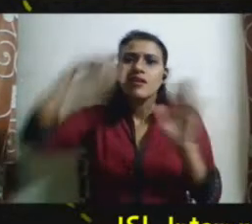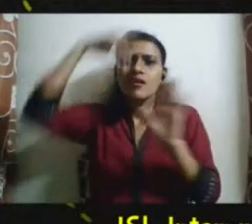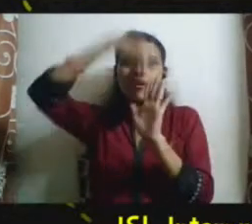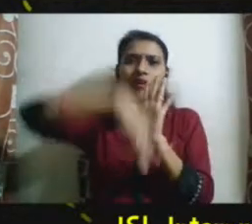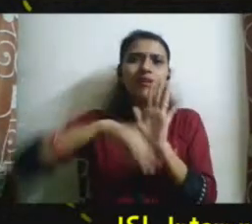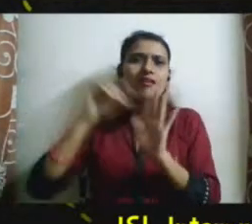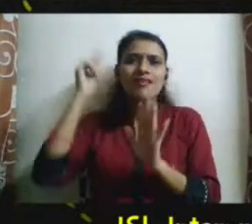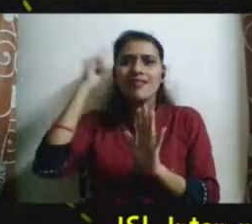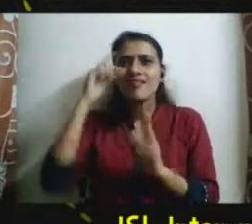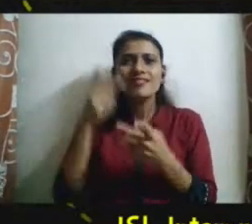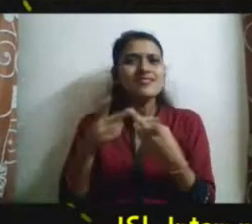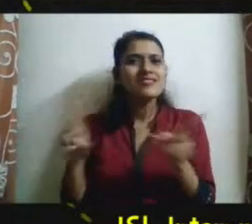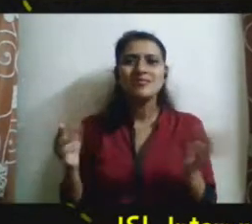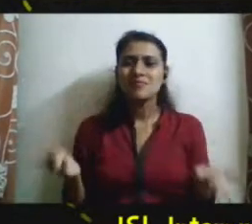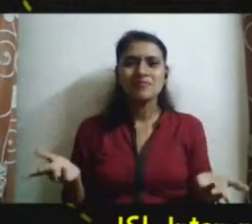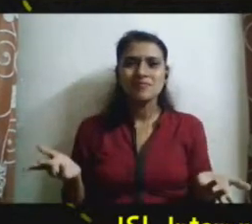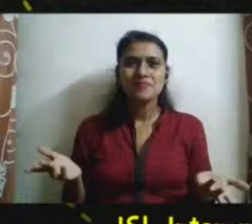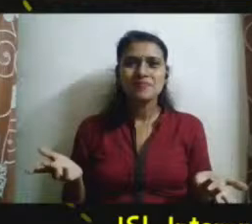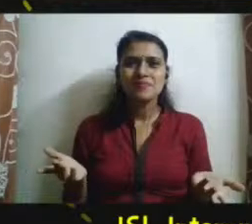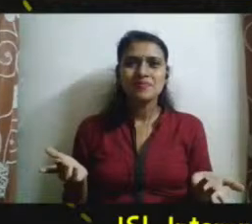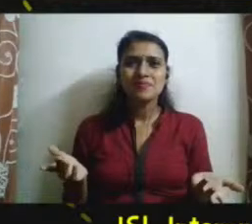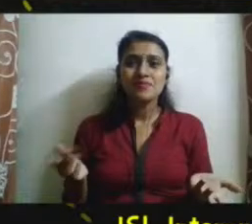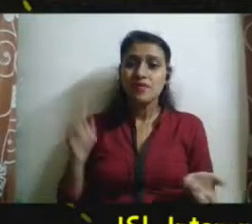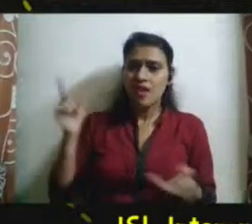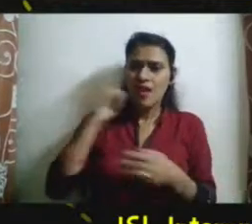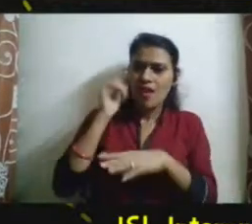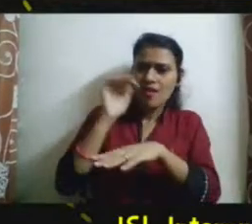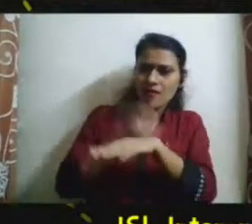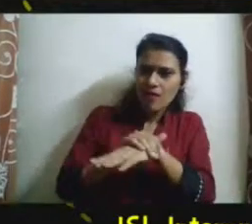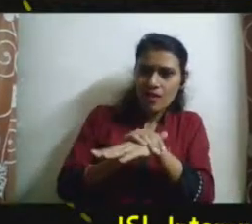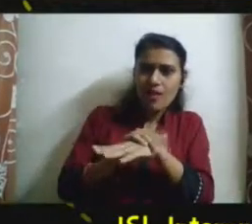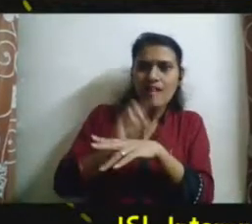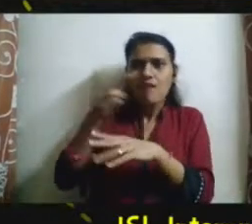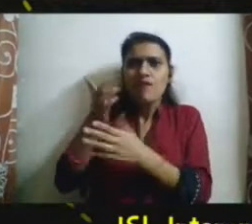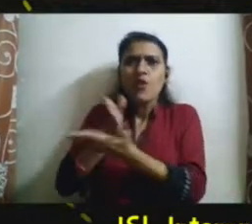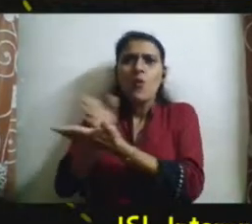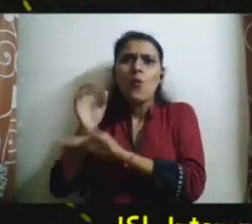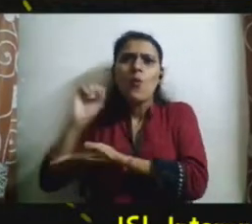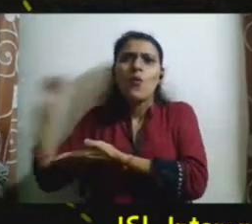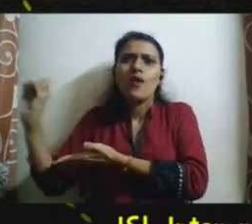because maybe they're identifying it with a different way, and maybe they're not even